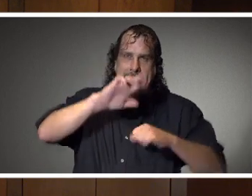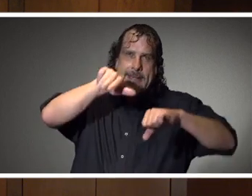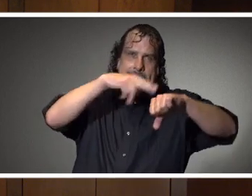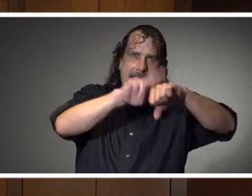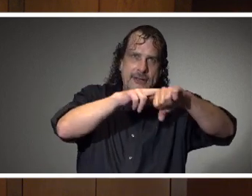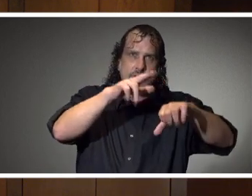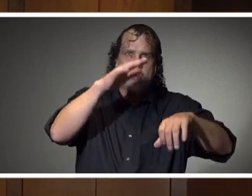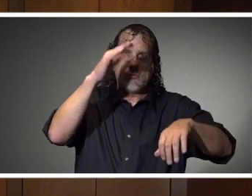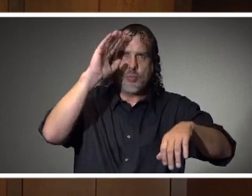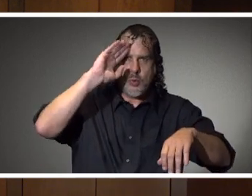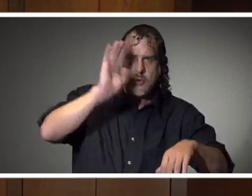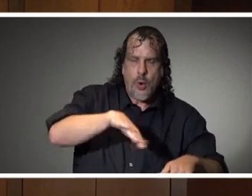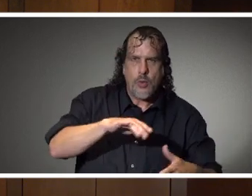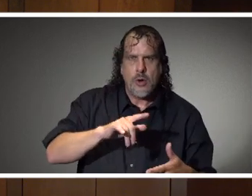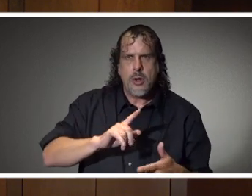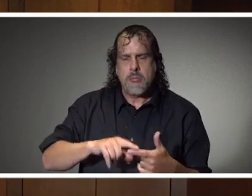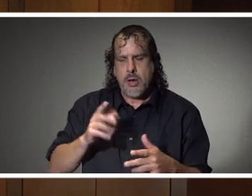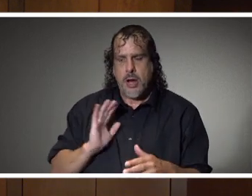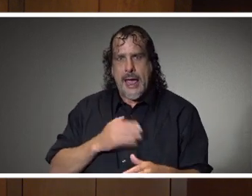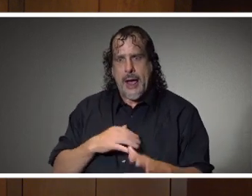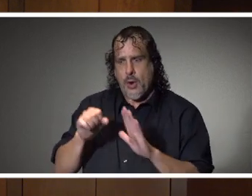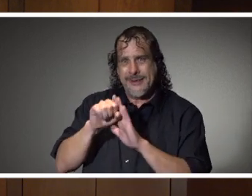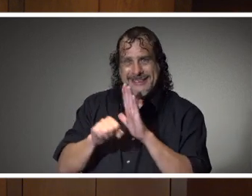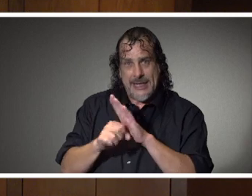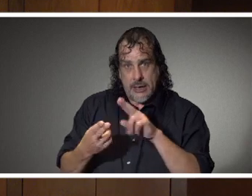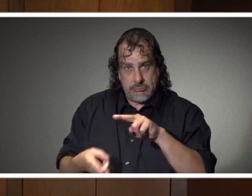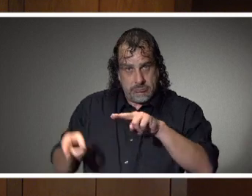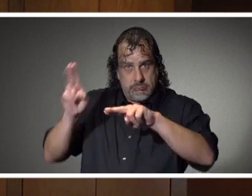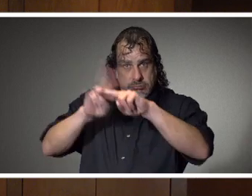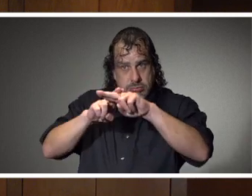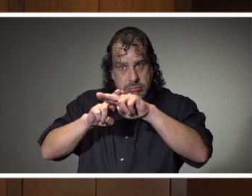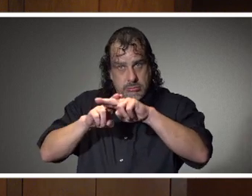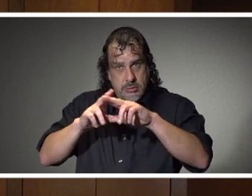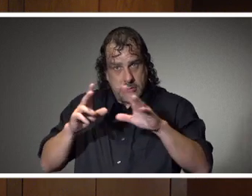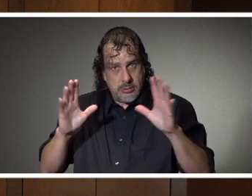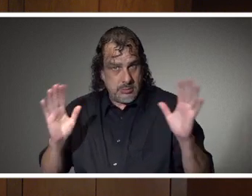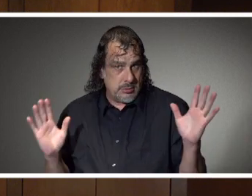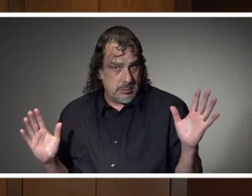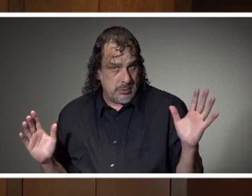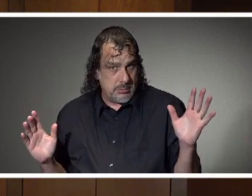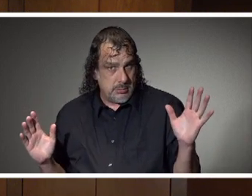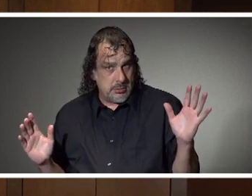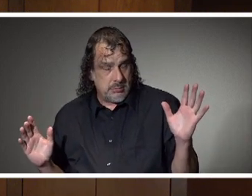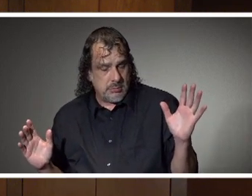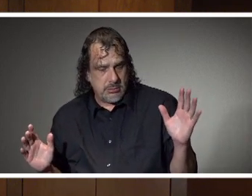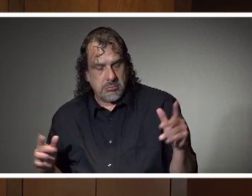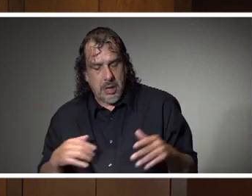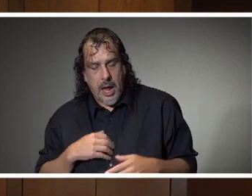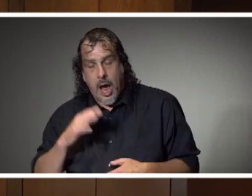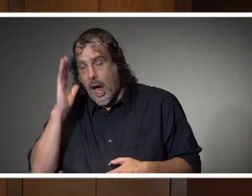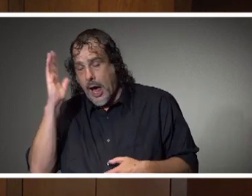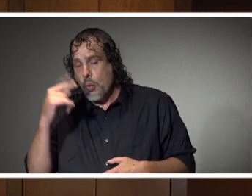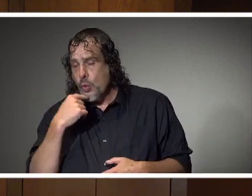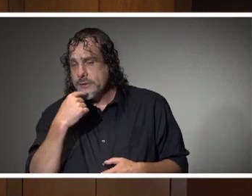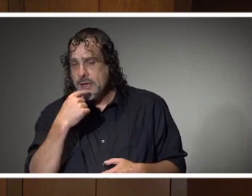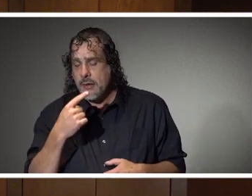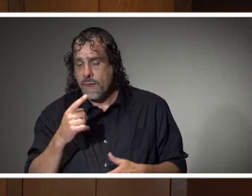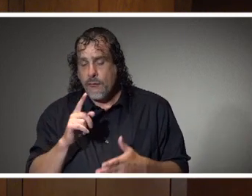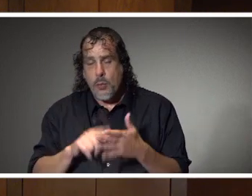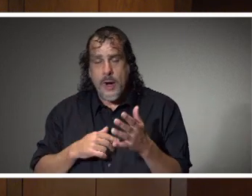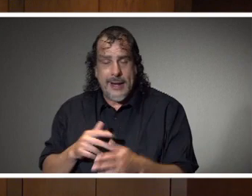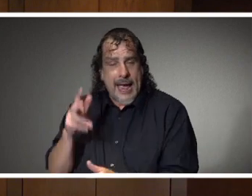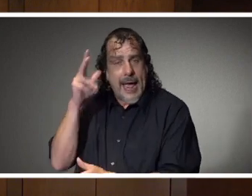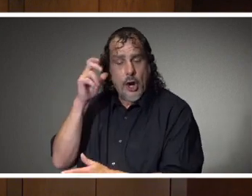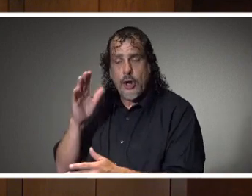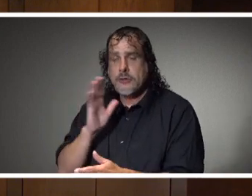Hotline, but has there been an increase in folks reaching out to? I would say, just anecdotally from what I've heard talking to